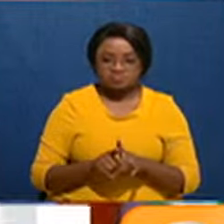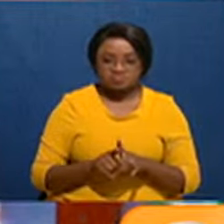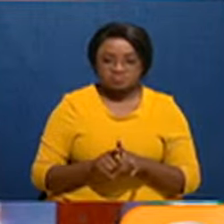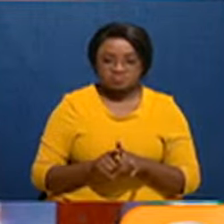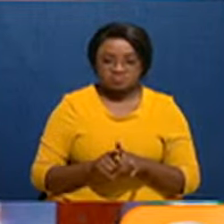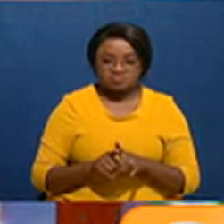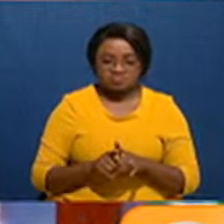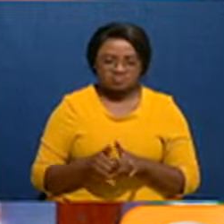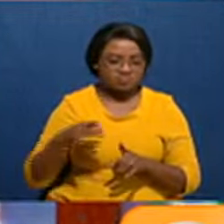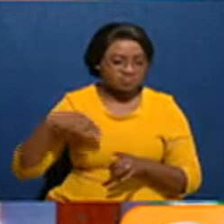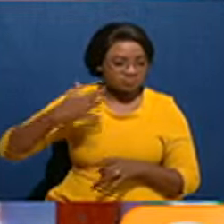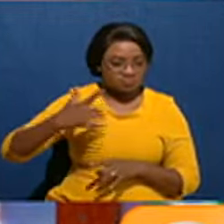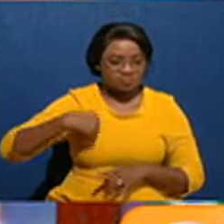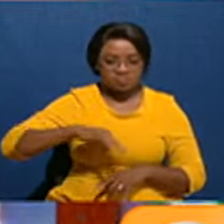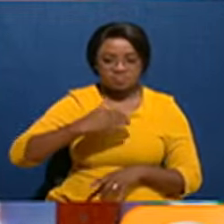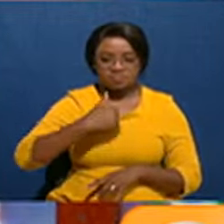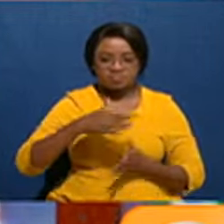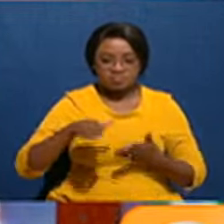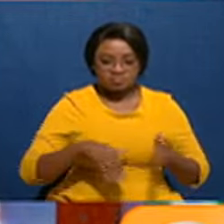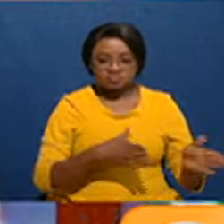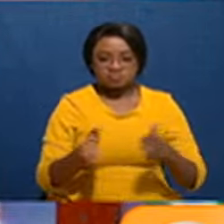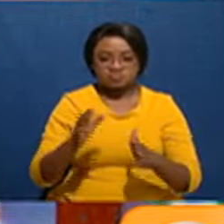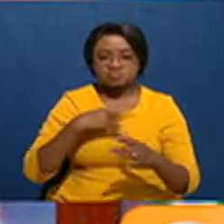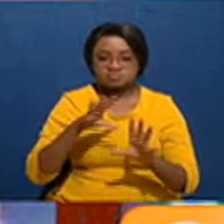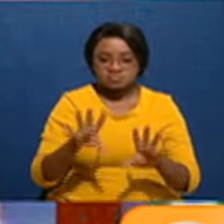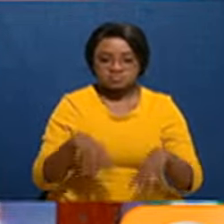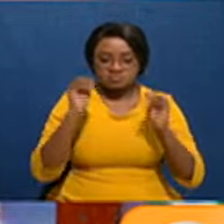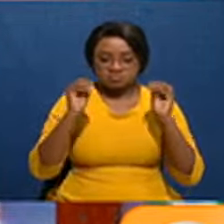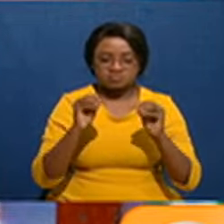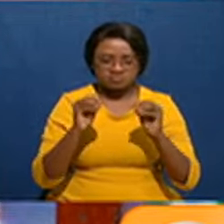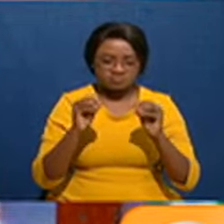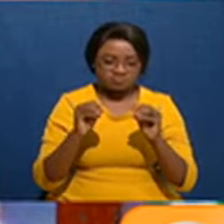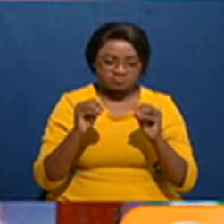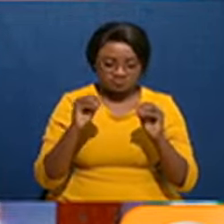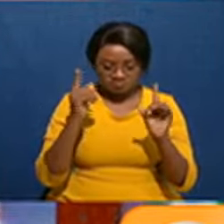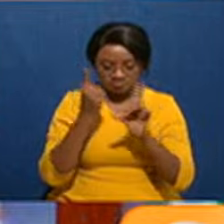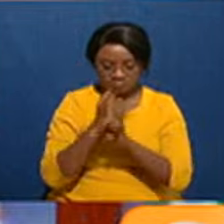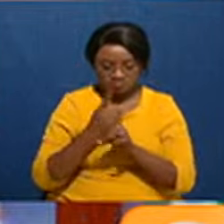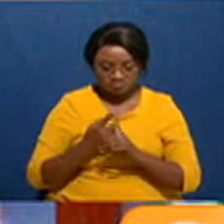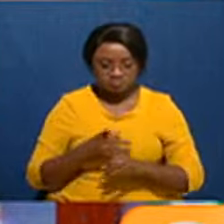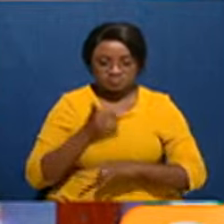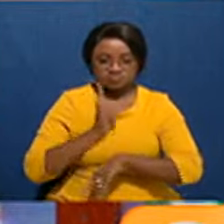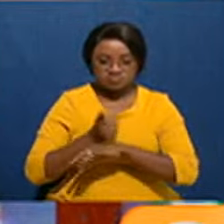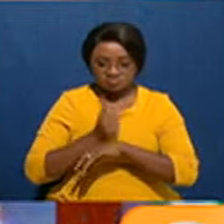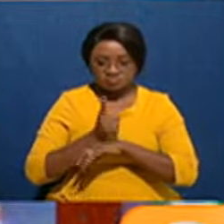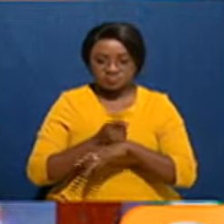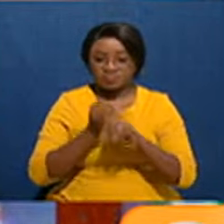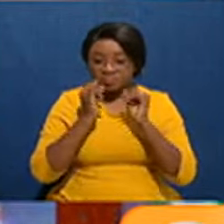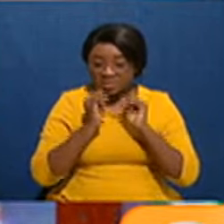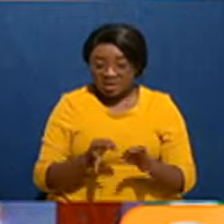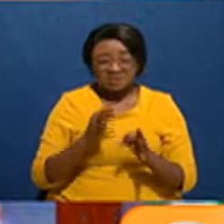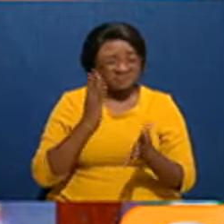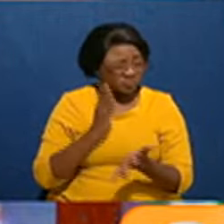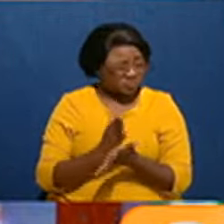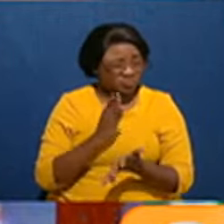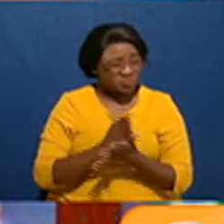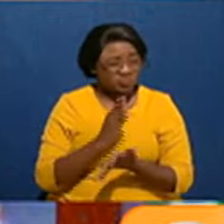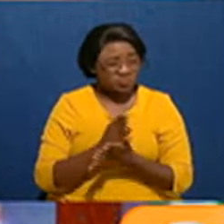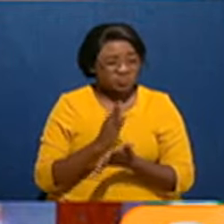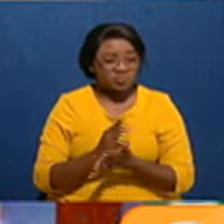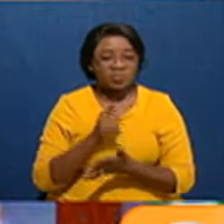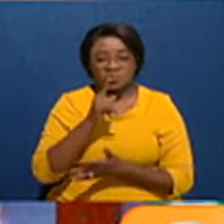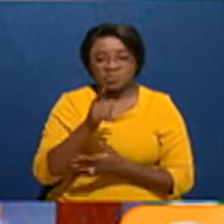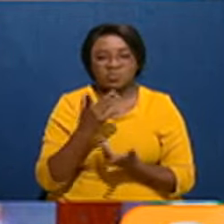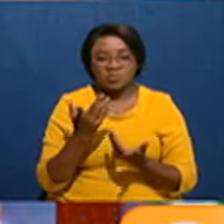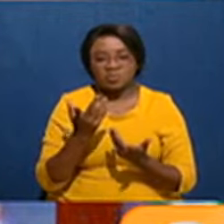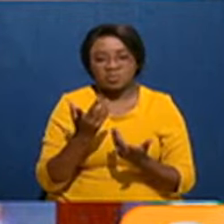will always have an opportunity to undertake a certain disciplinary if, for sure, an engineer is found